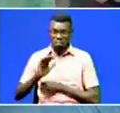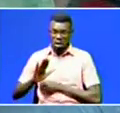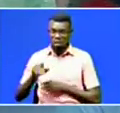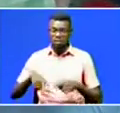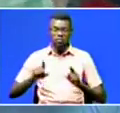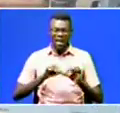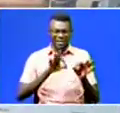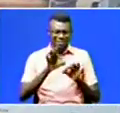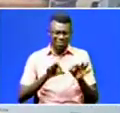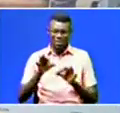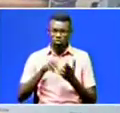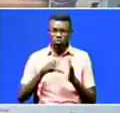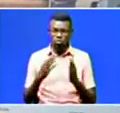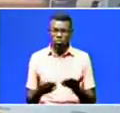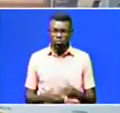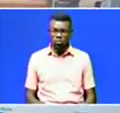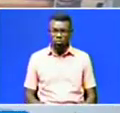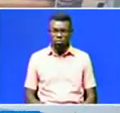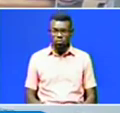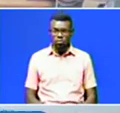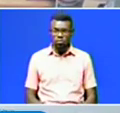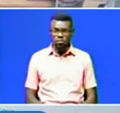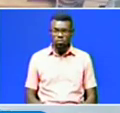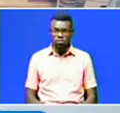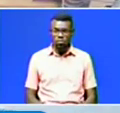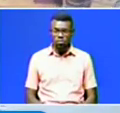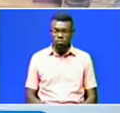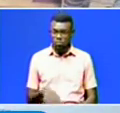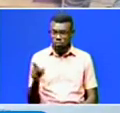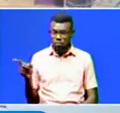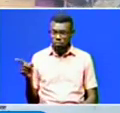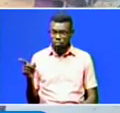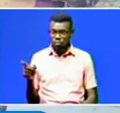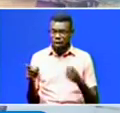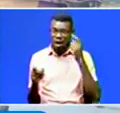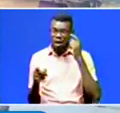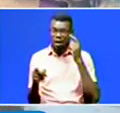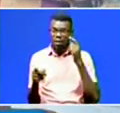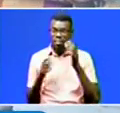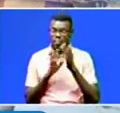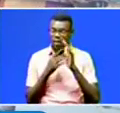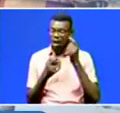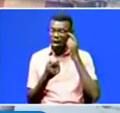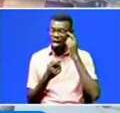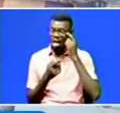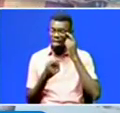chances. In penetrating or traditional corneal transplant, we are going to remove whole cornea